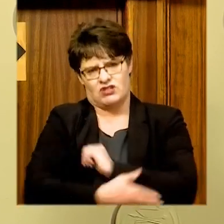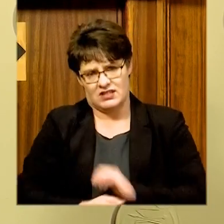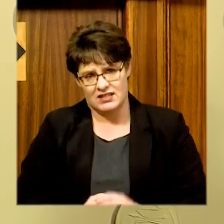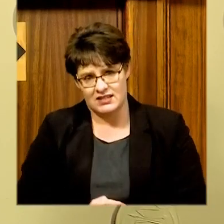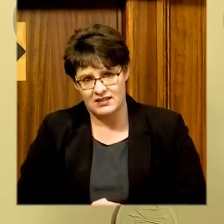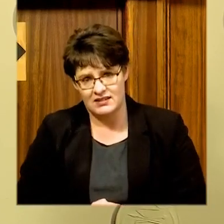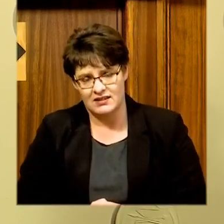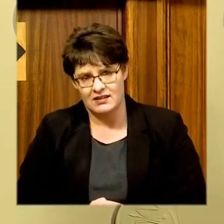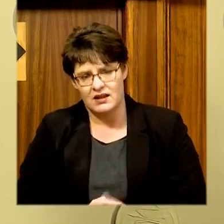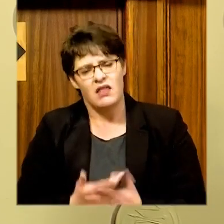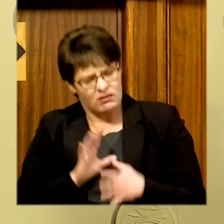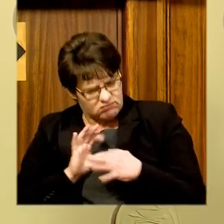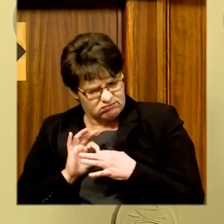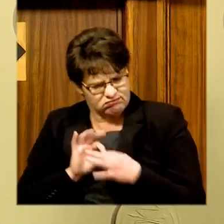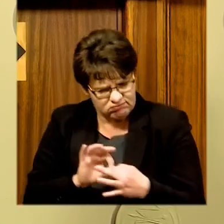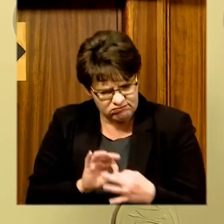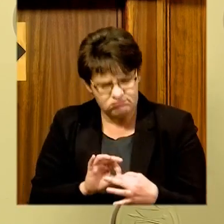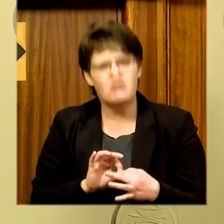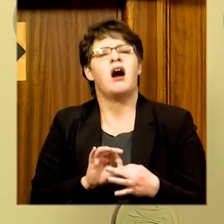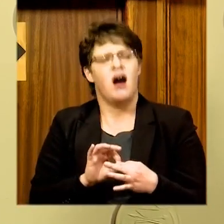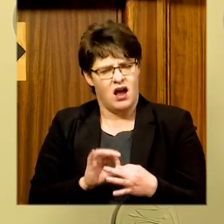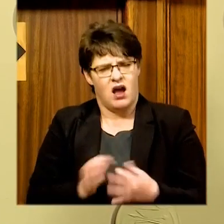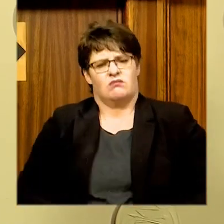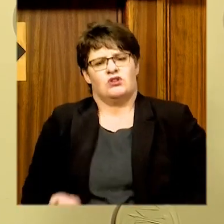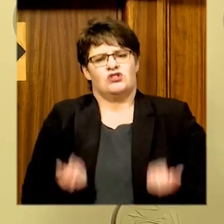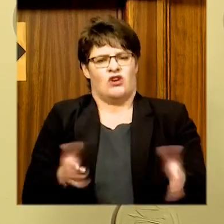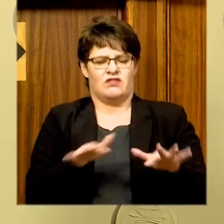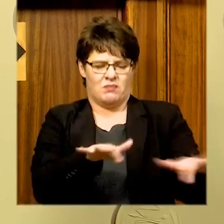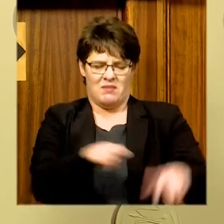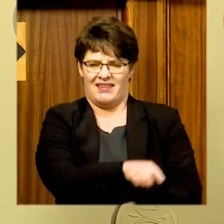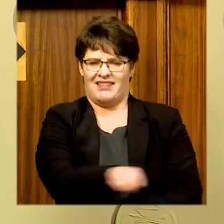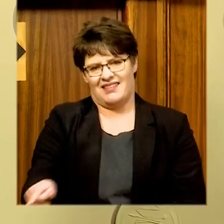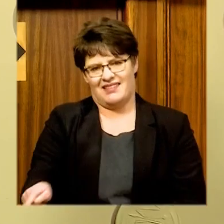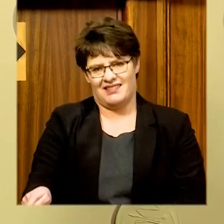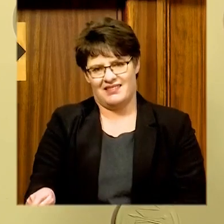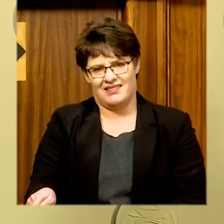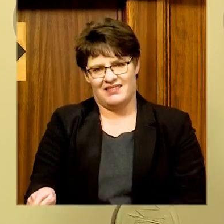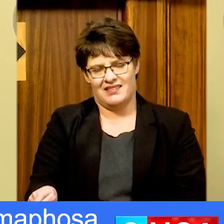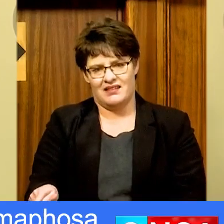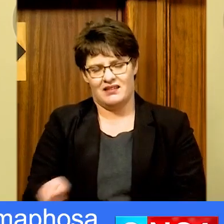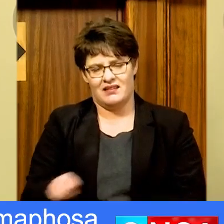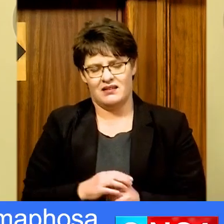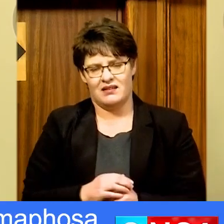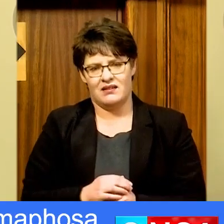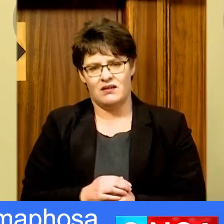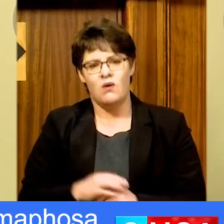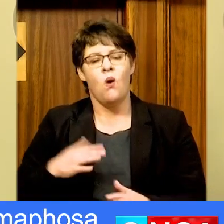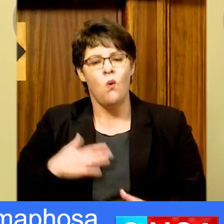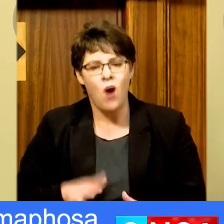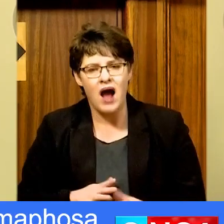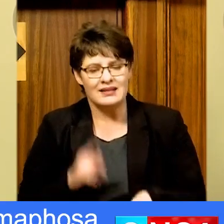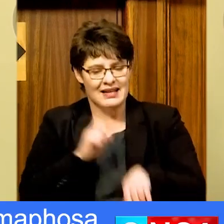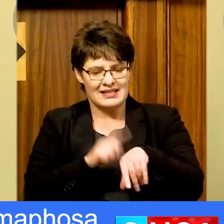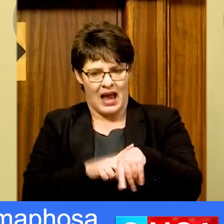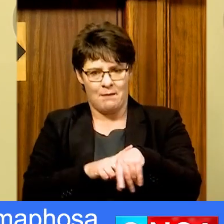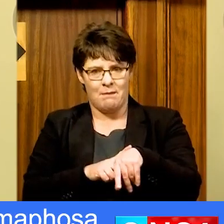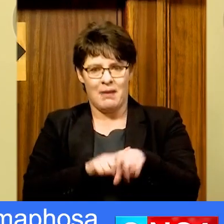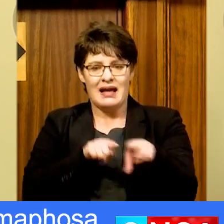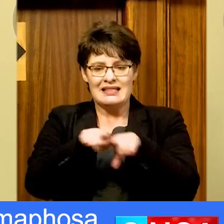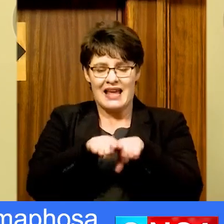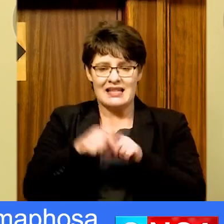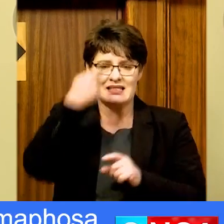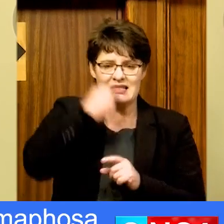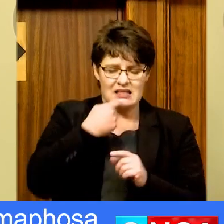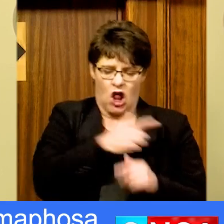commitment to public service, working to reduce the turnaround time for